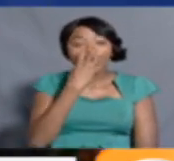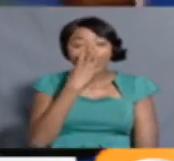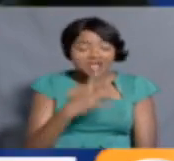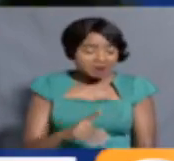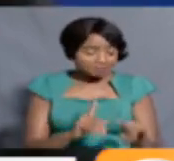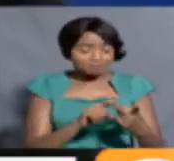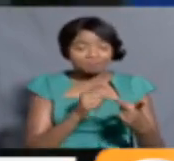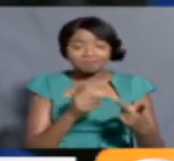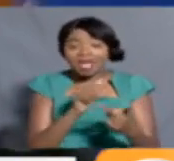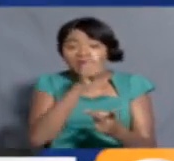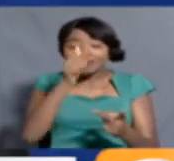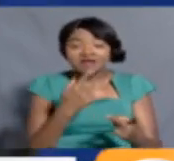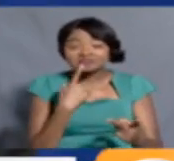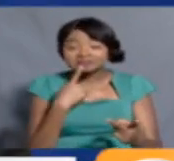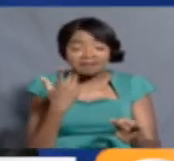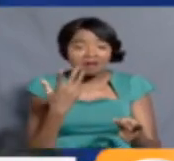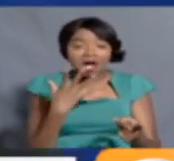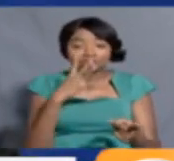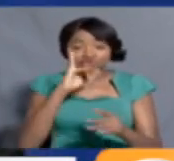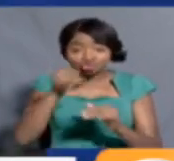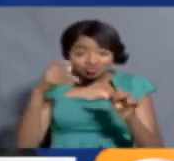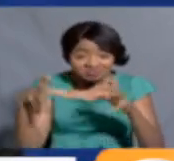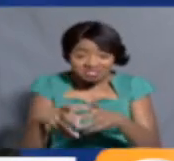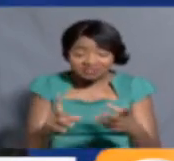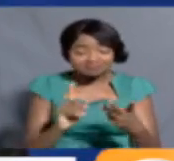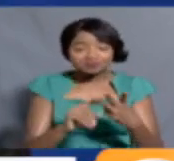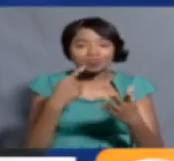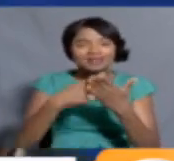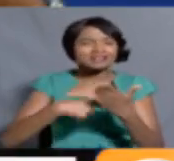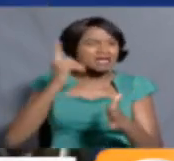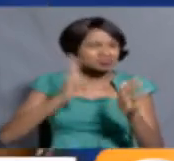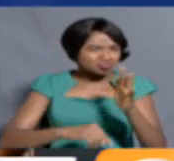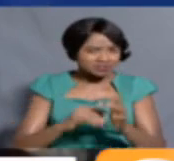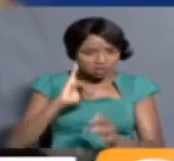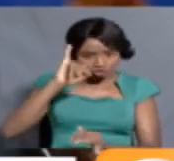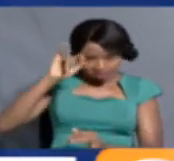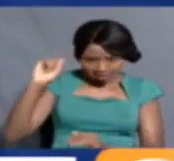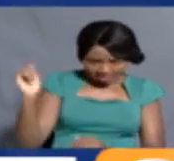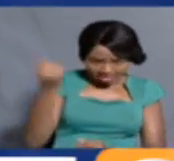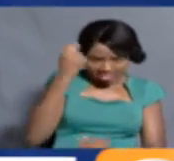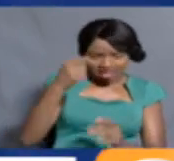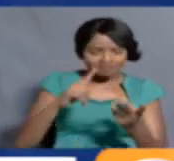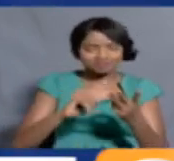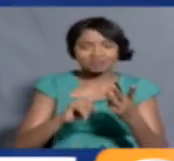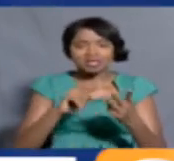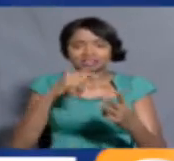never talked about the Jubilee. We have talked about Kenya. We have talked about Africa.